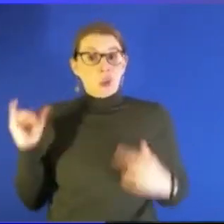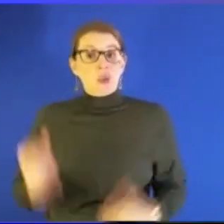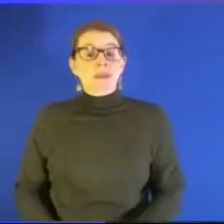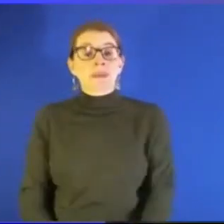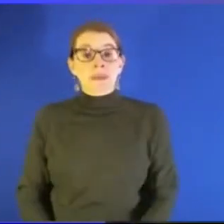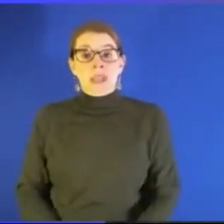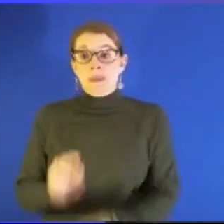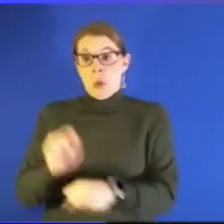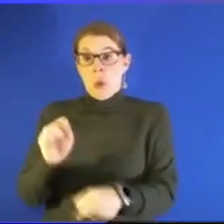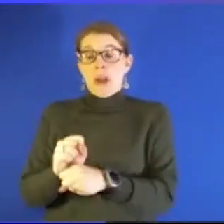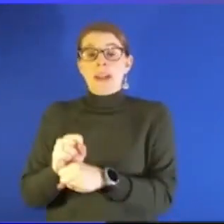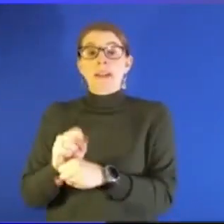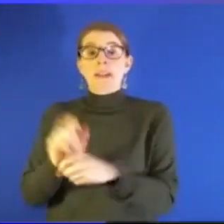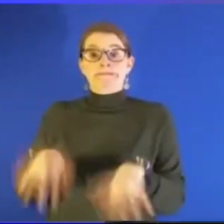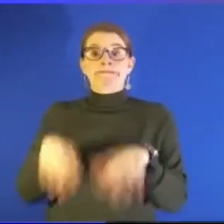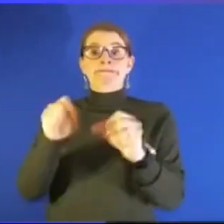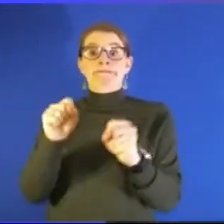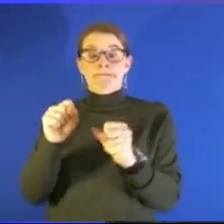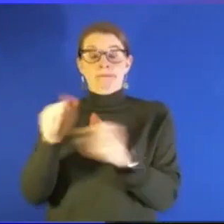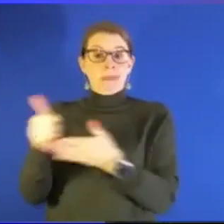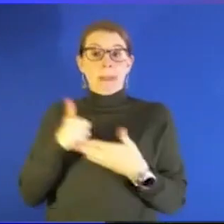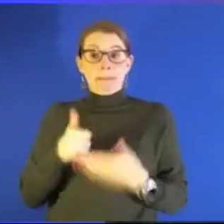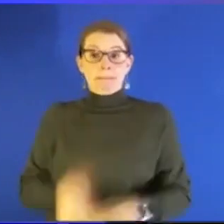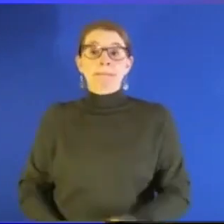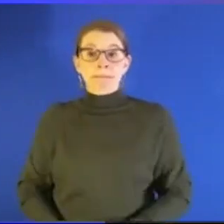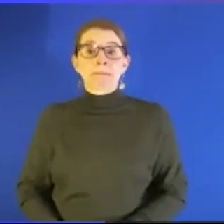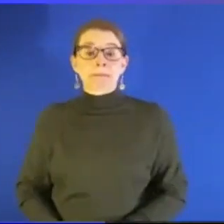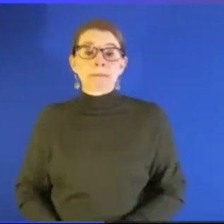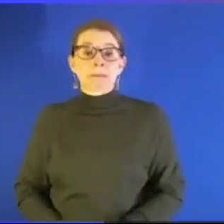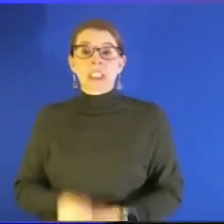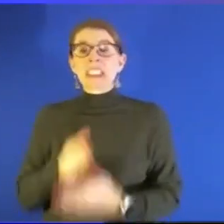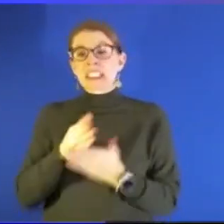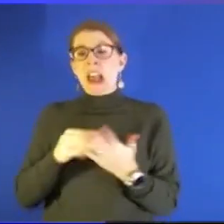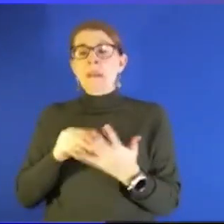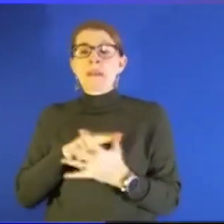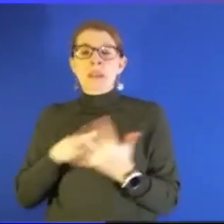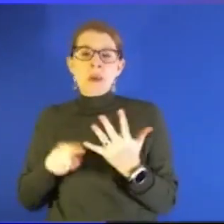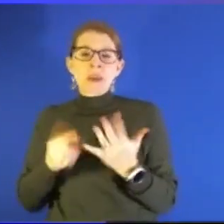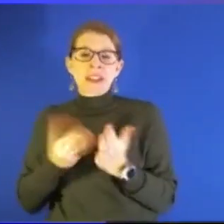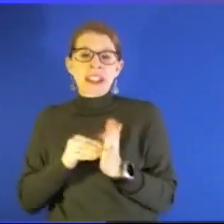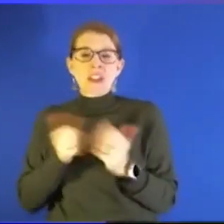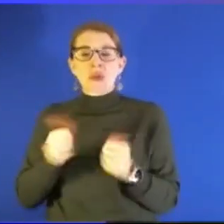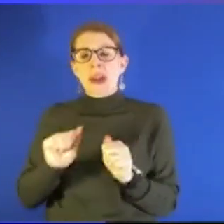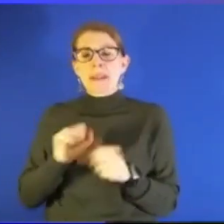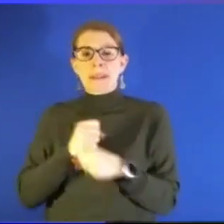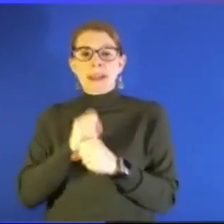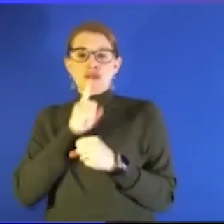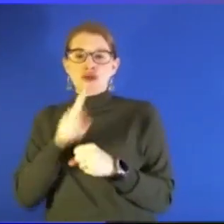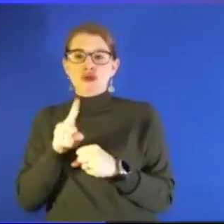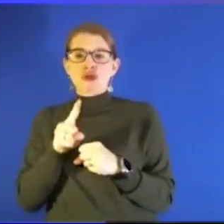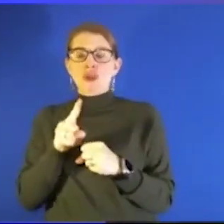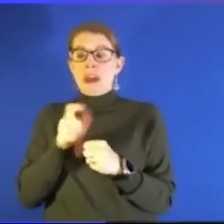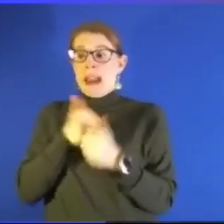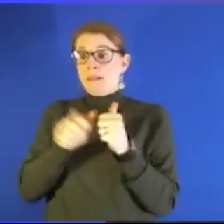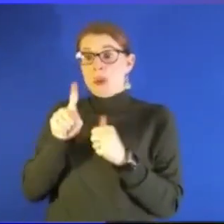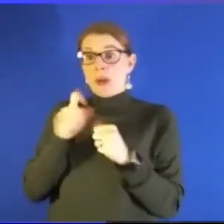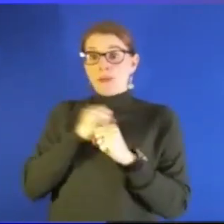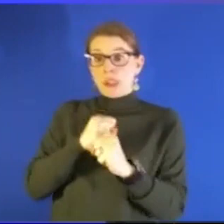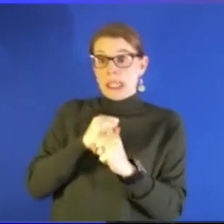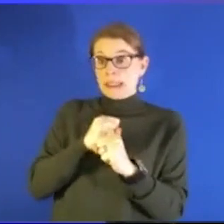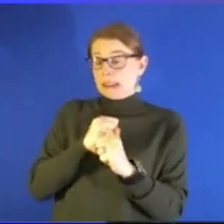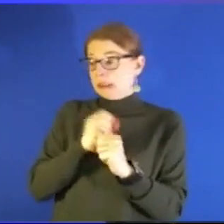have come in and helped us. So we are doing some of that. Again, it's trying to make sure that we've got everyone protected.